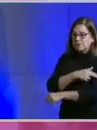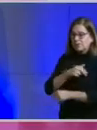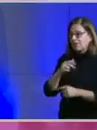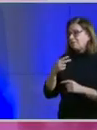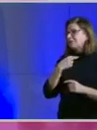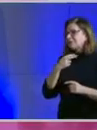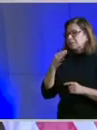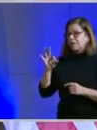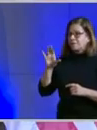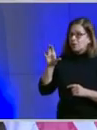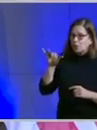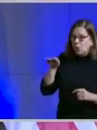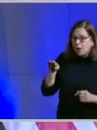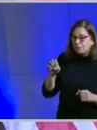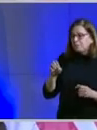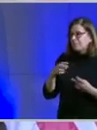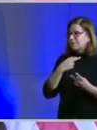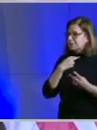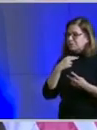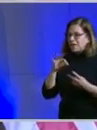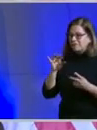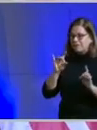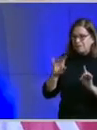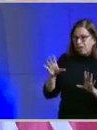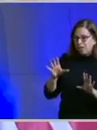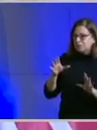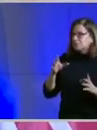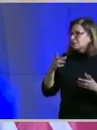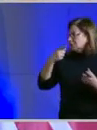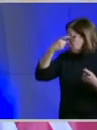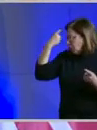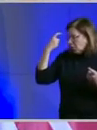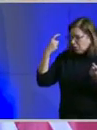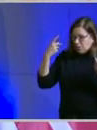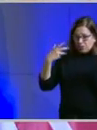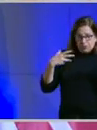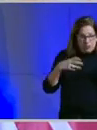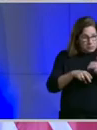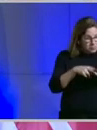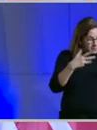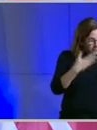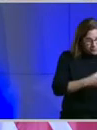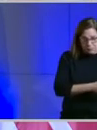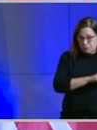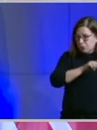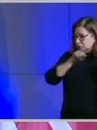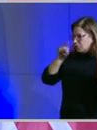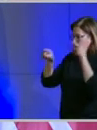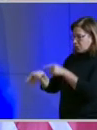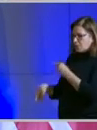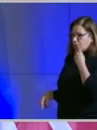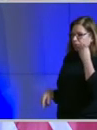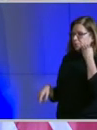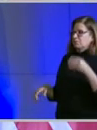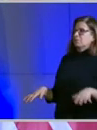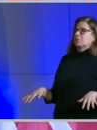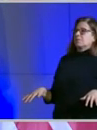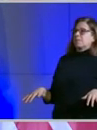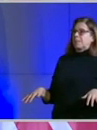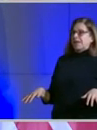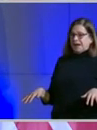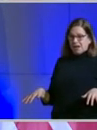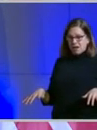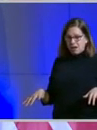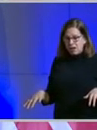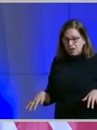a traumatic experience, and it impacts victims, it impacts perpetrators and our community at large. So talk to us about the role